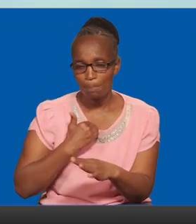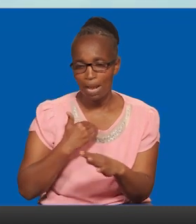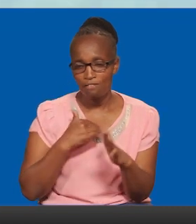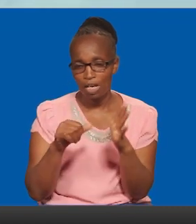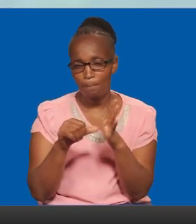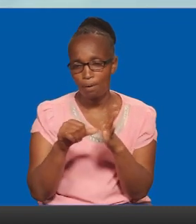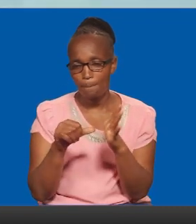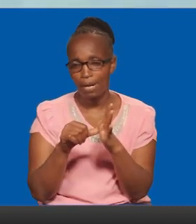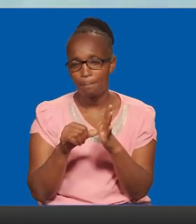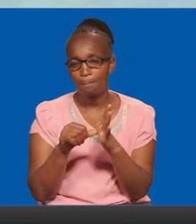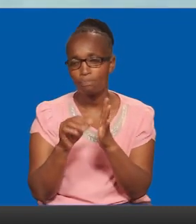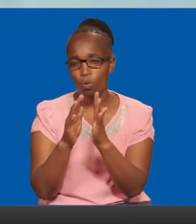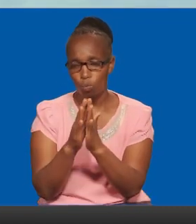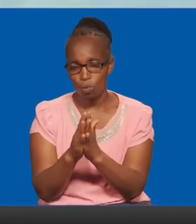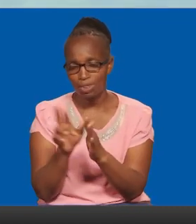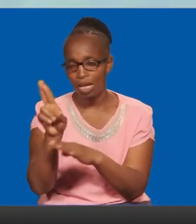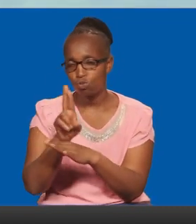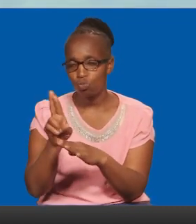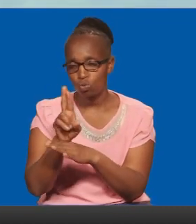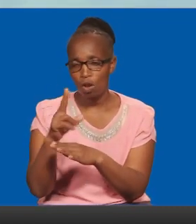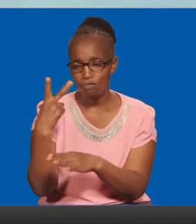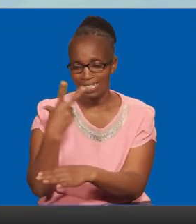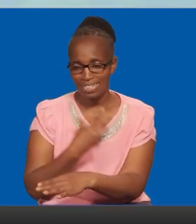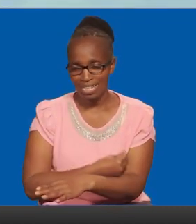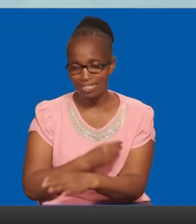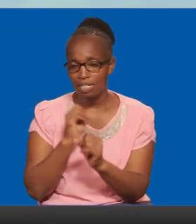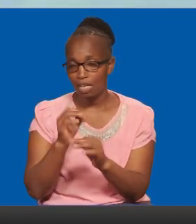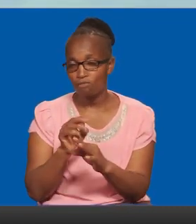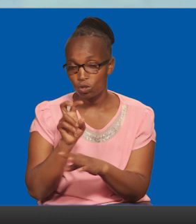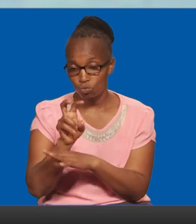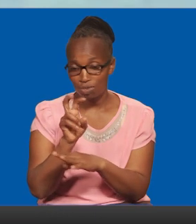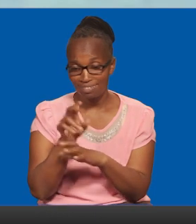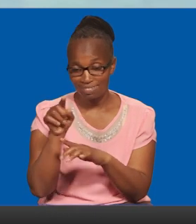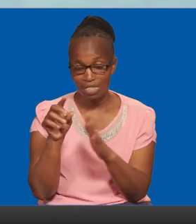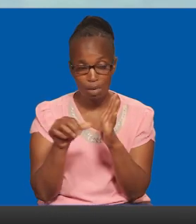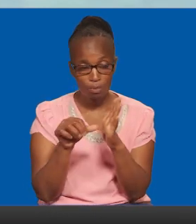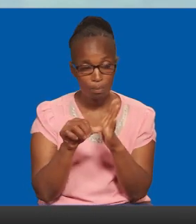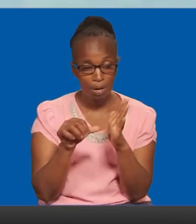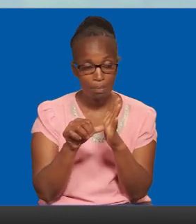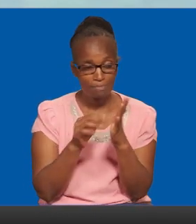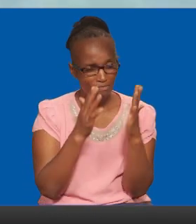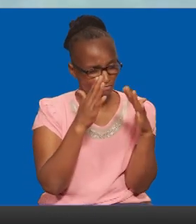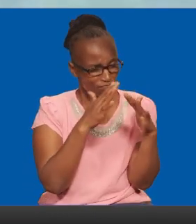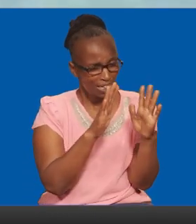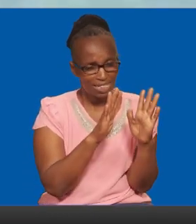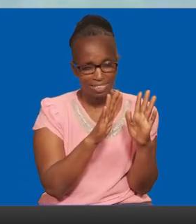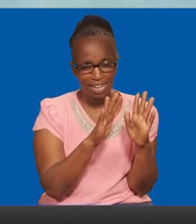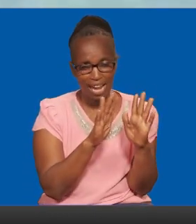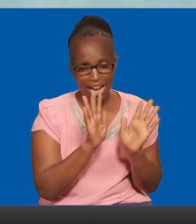future. Tumekuwa na shida kidogo ya mambo ya doping katika nchi ya Kenya. And if you look at that, tarikane na shida